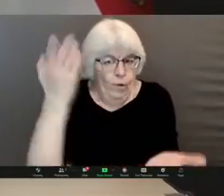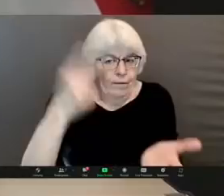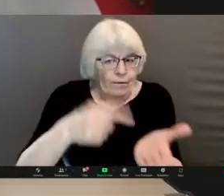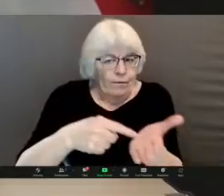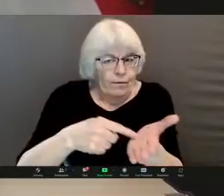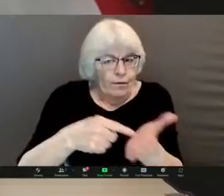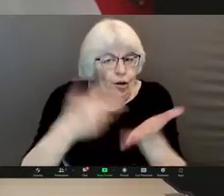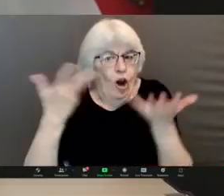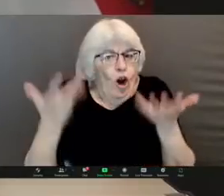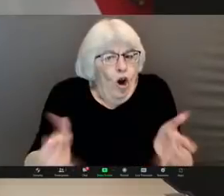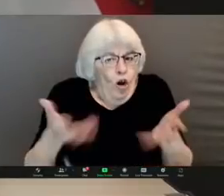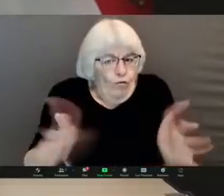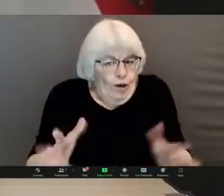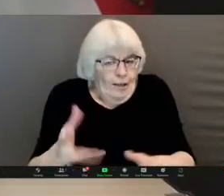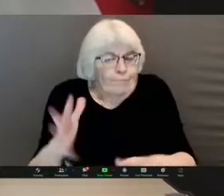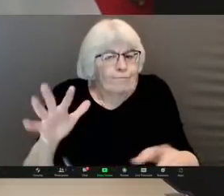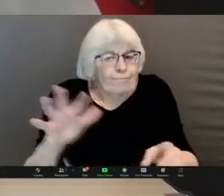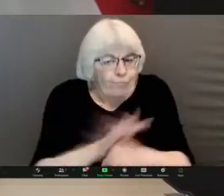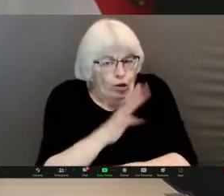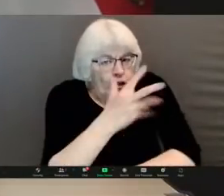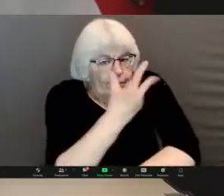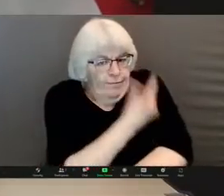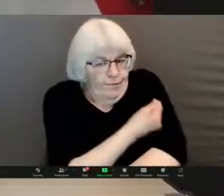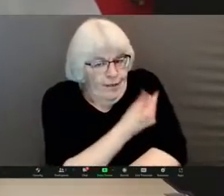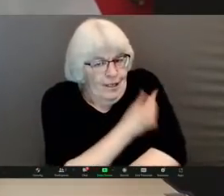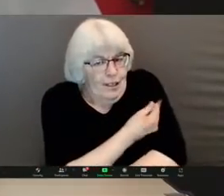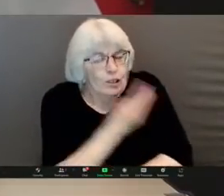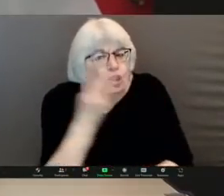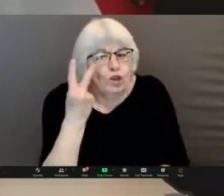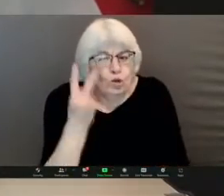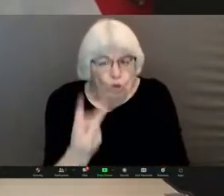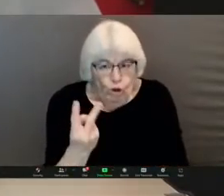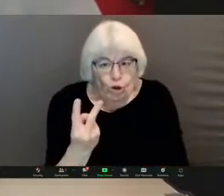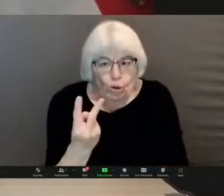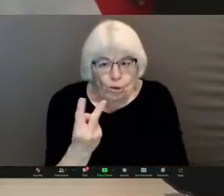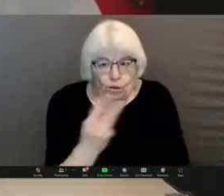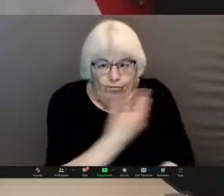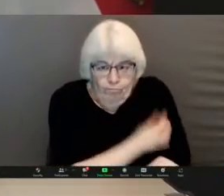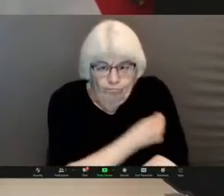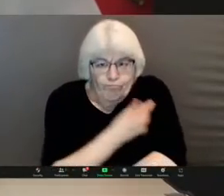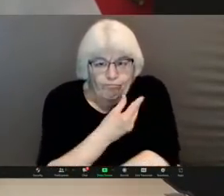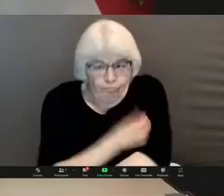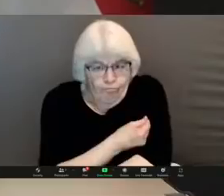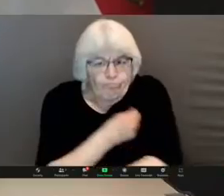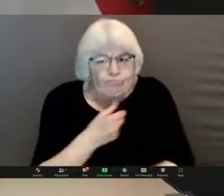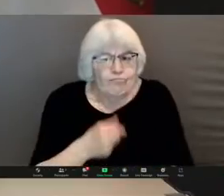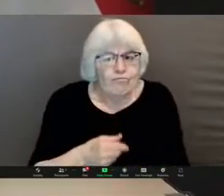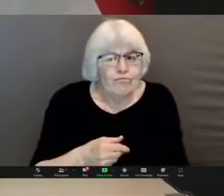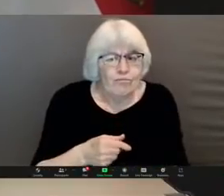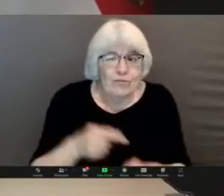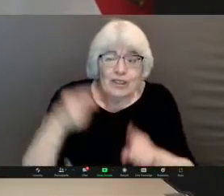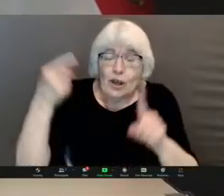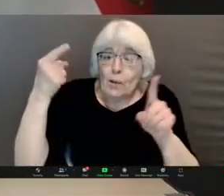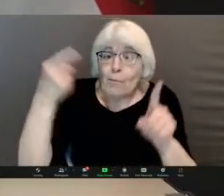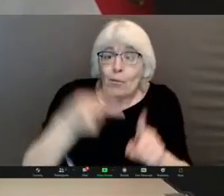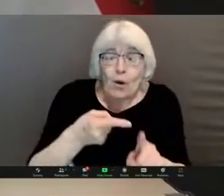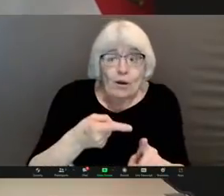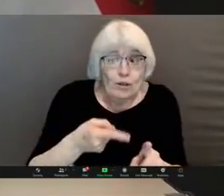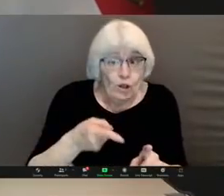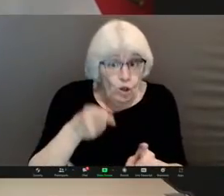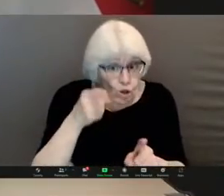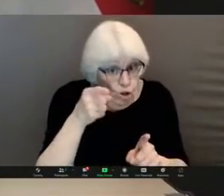if I think in the foreseeable future in PEI, if you're looking to have large events and at a